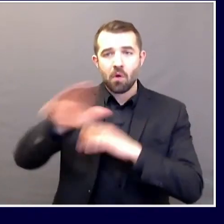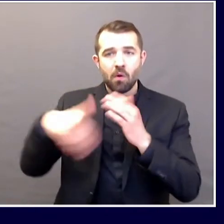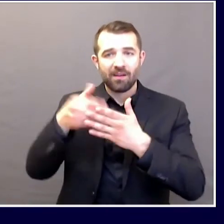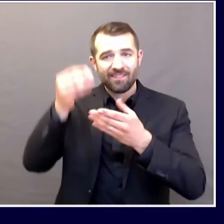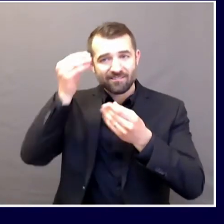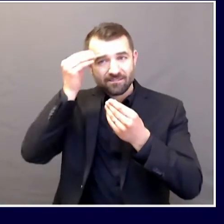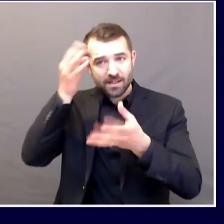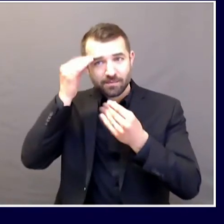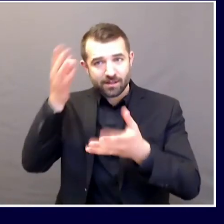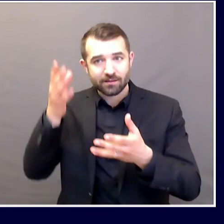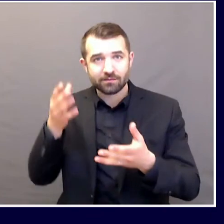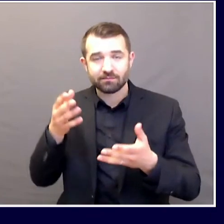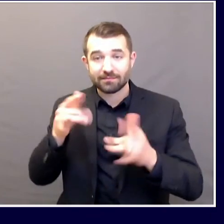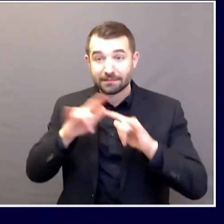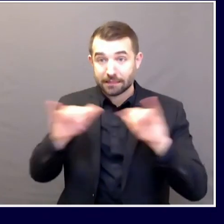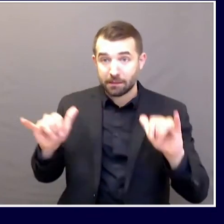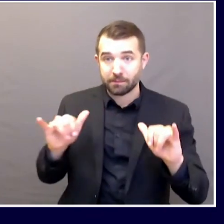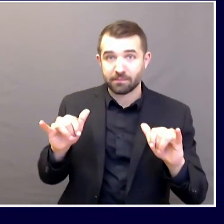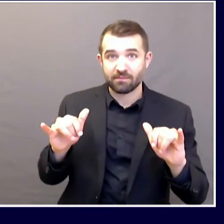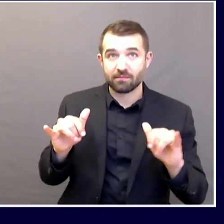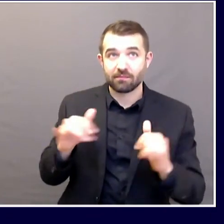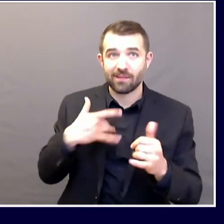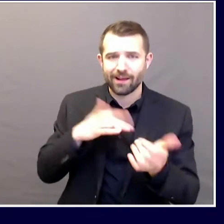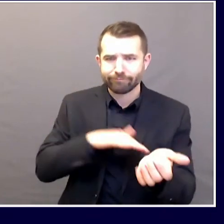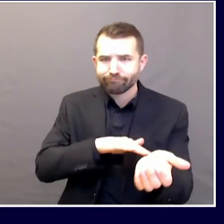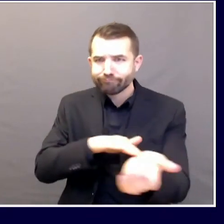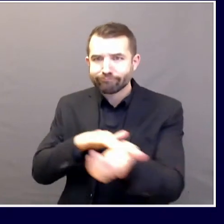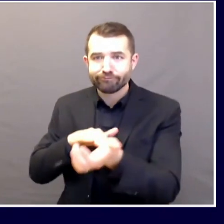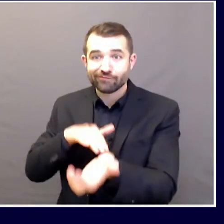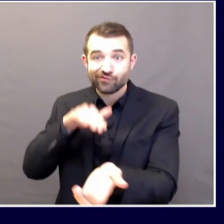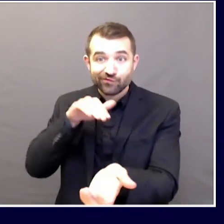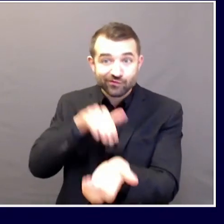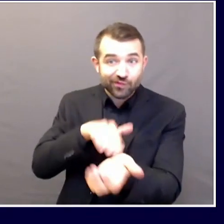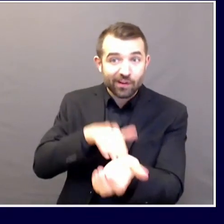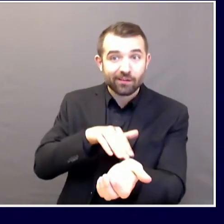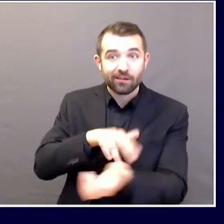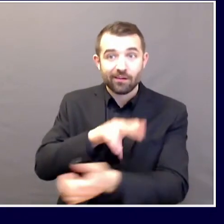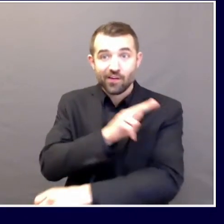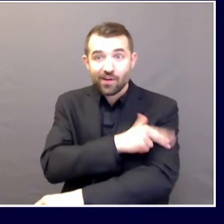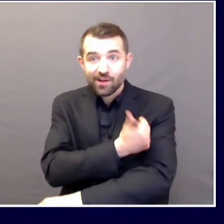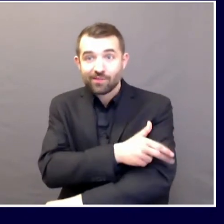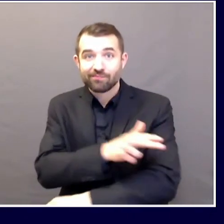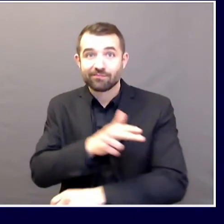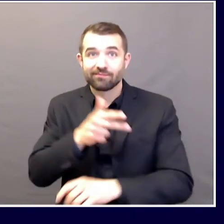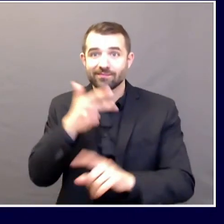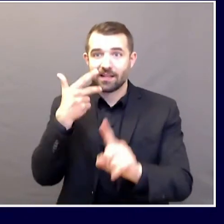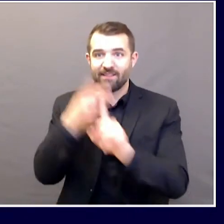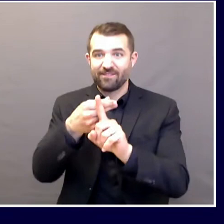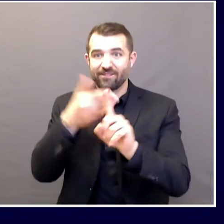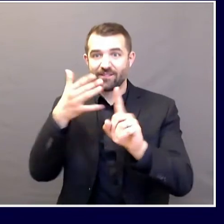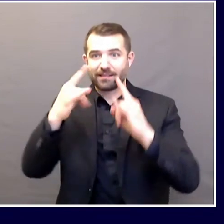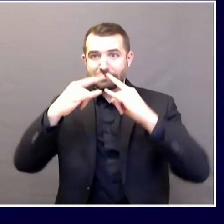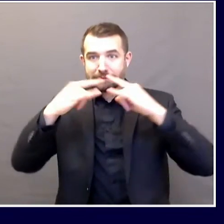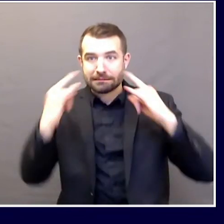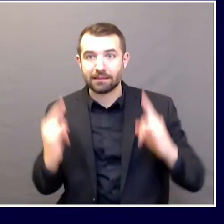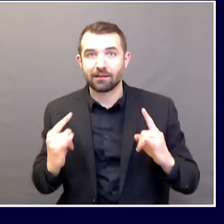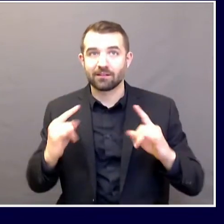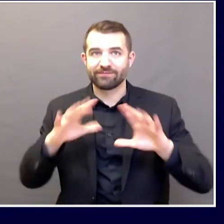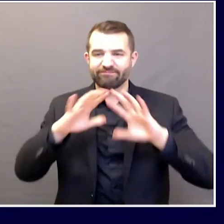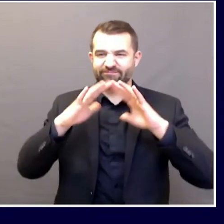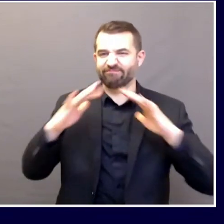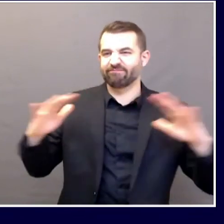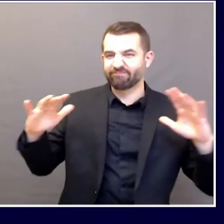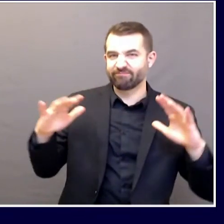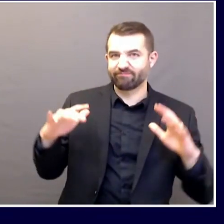in with medical providers, hospitals, operators of large-scale vaccine sites, just to see how things are looking literally at the ground